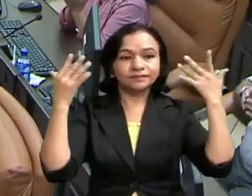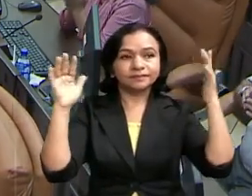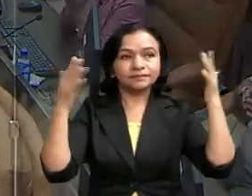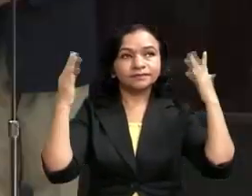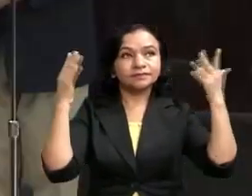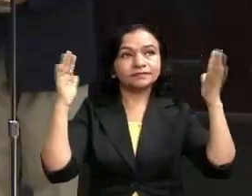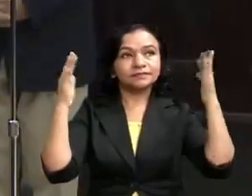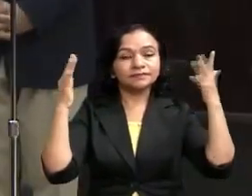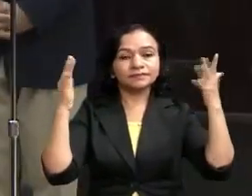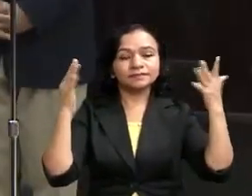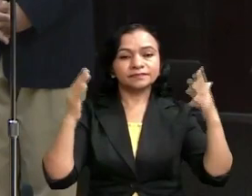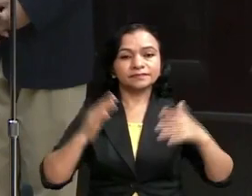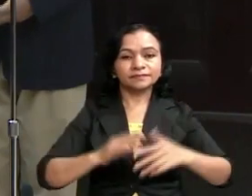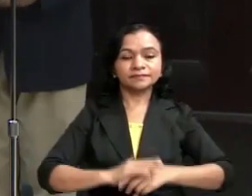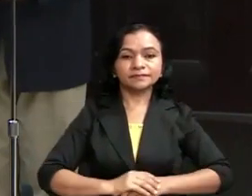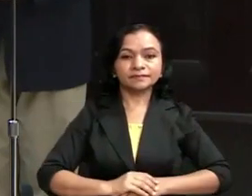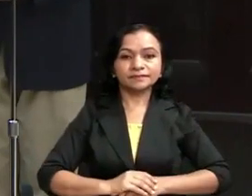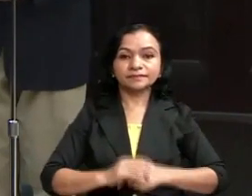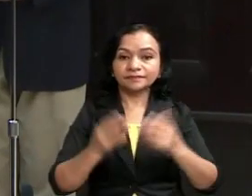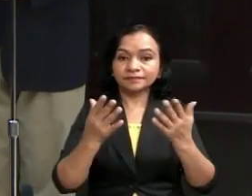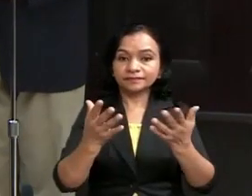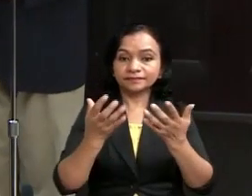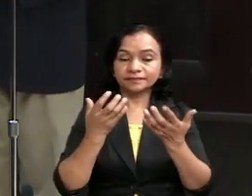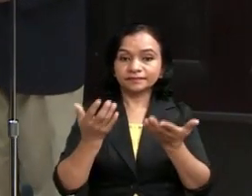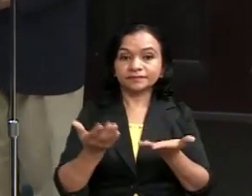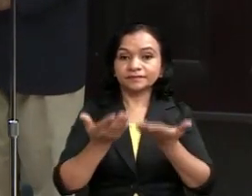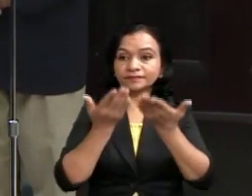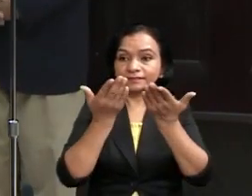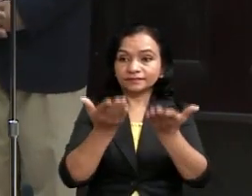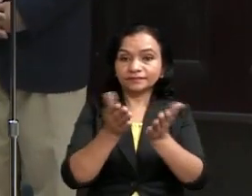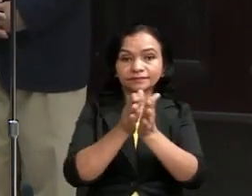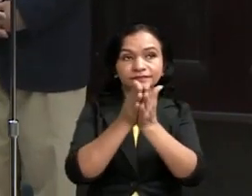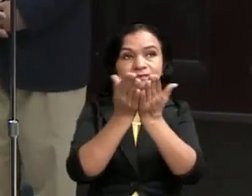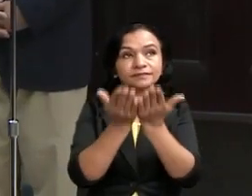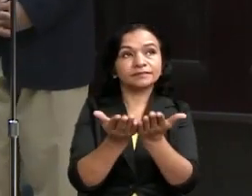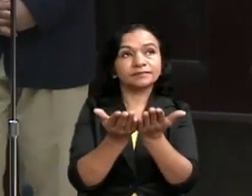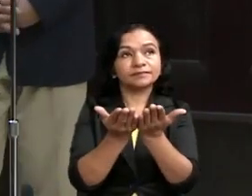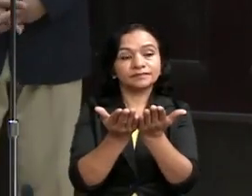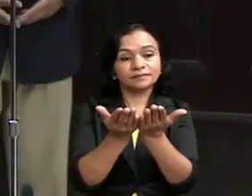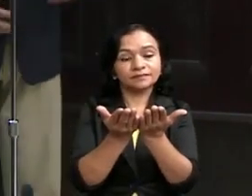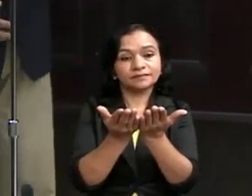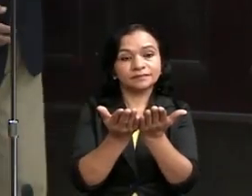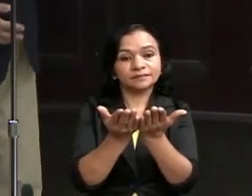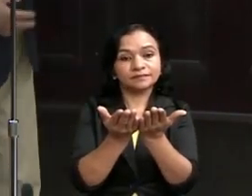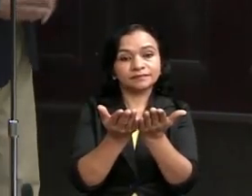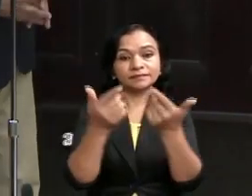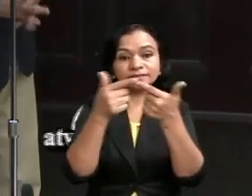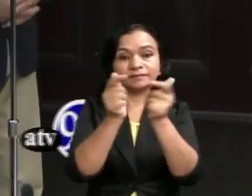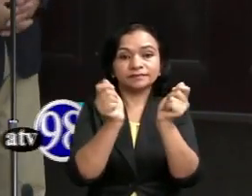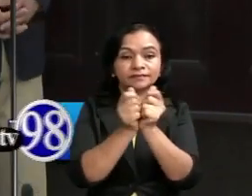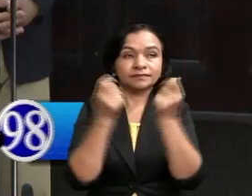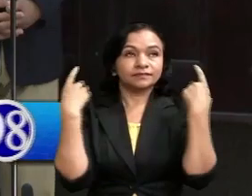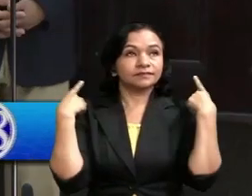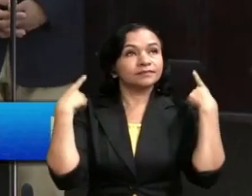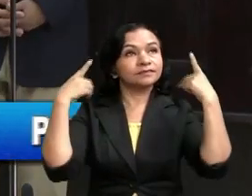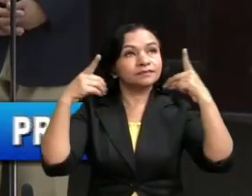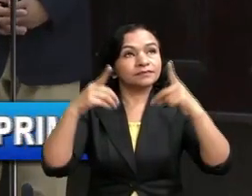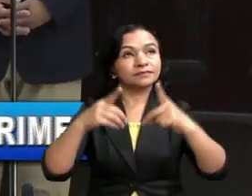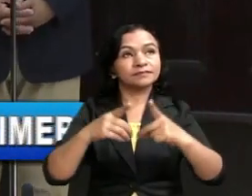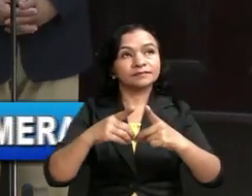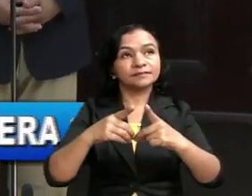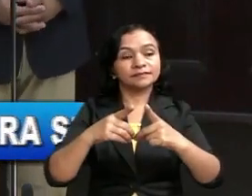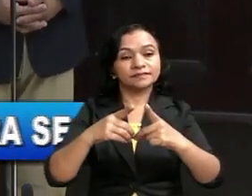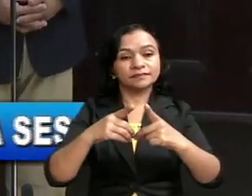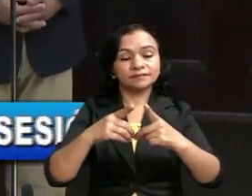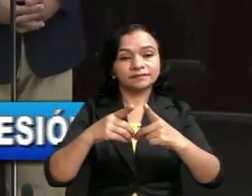like to present this Bible. Quisiéramos presentarle la Biblia. To the board. A la junta directiva. And then they will be handing them